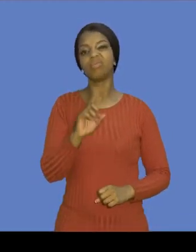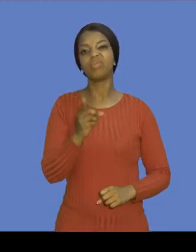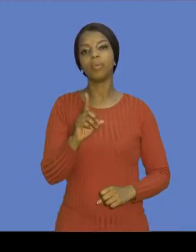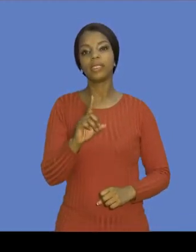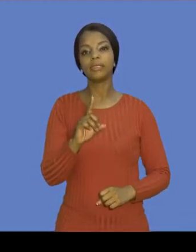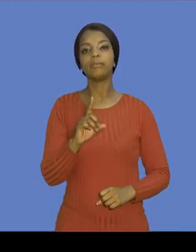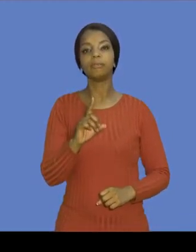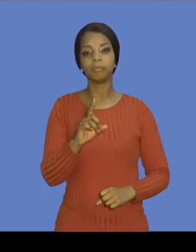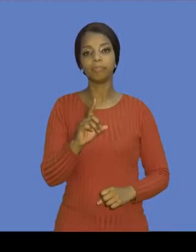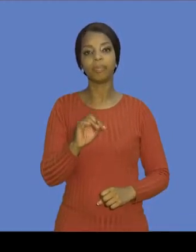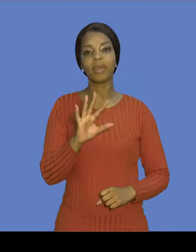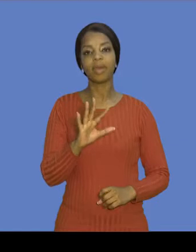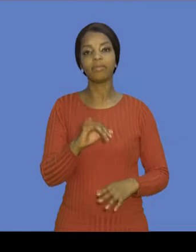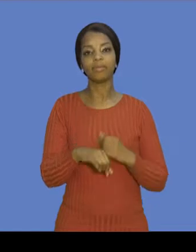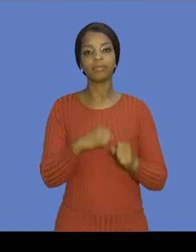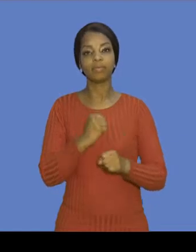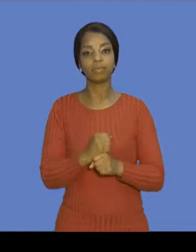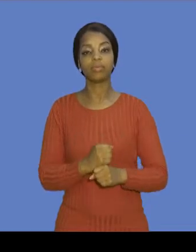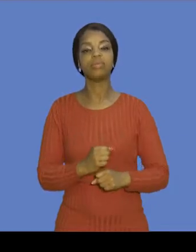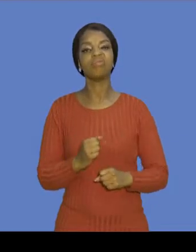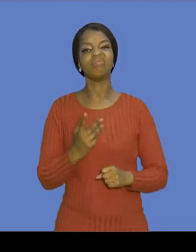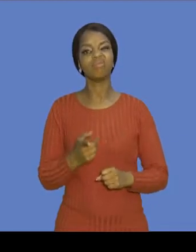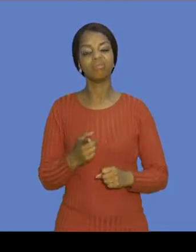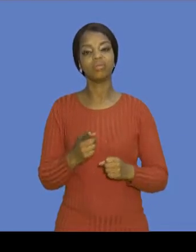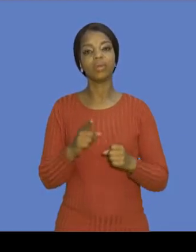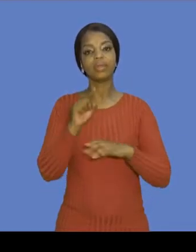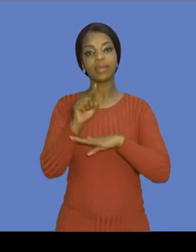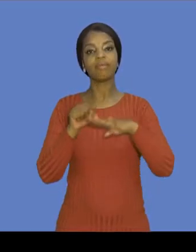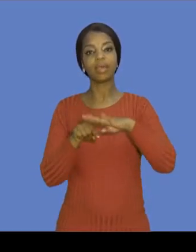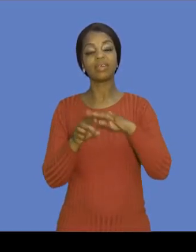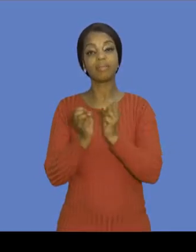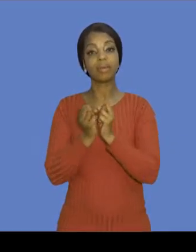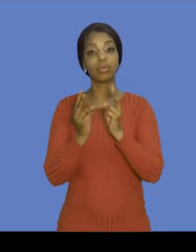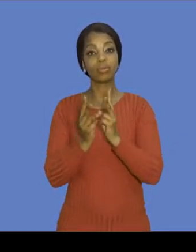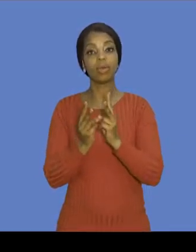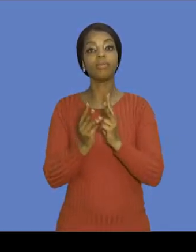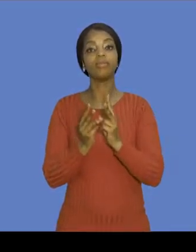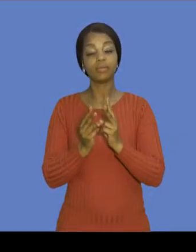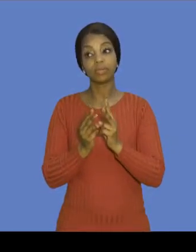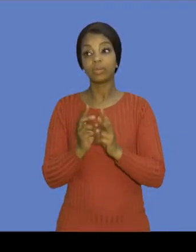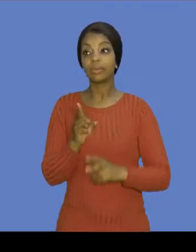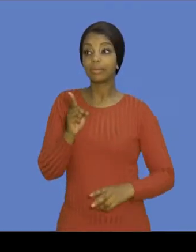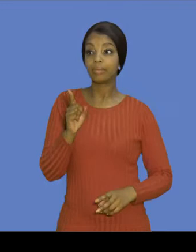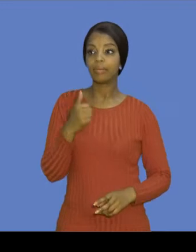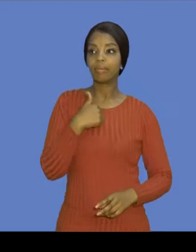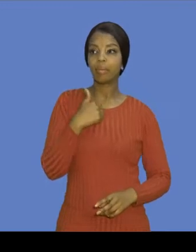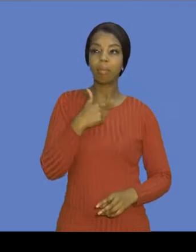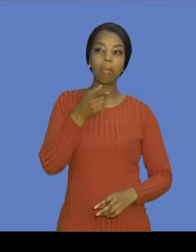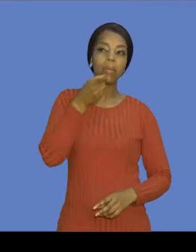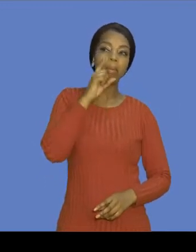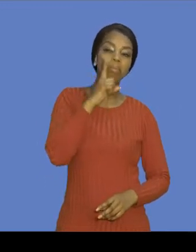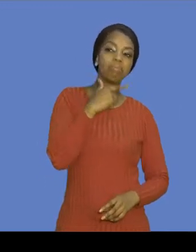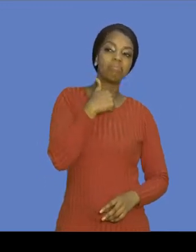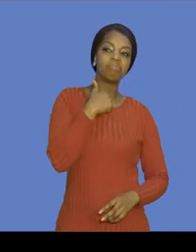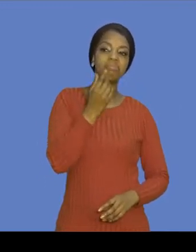the exponent of 5 multiplied by 12, which is actually 60, and then I want to find out what